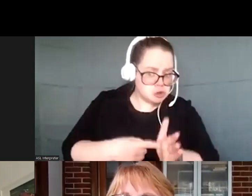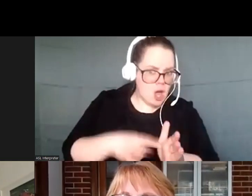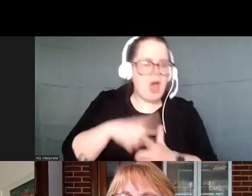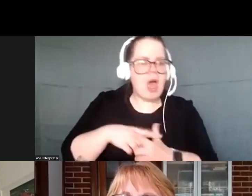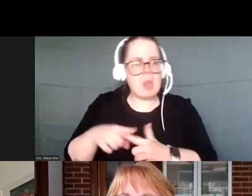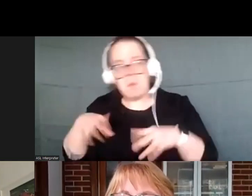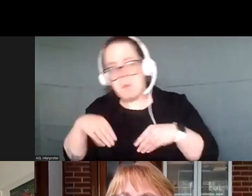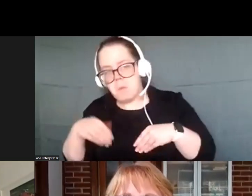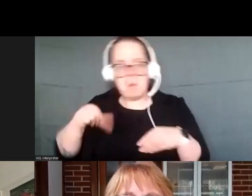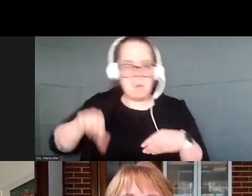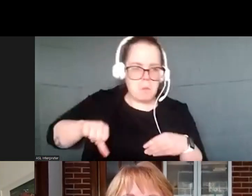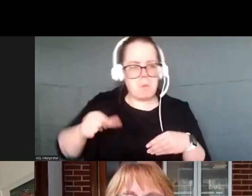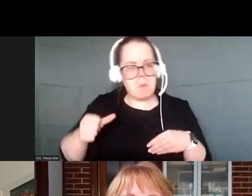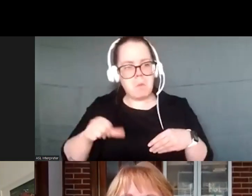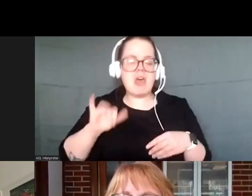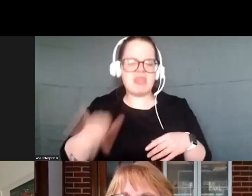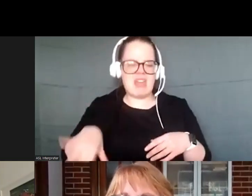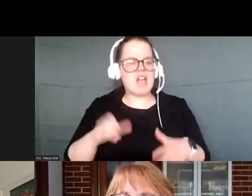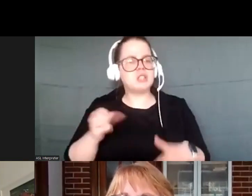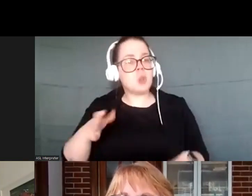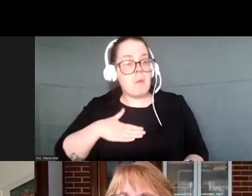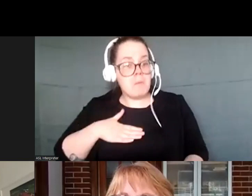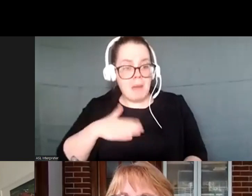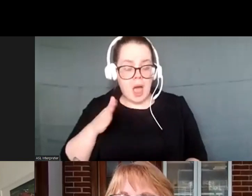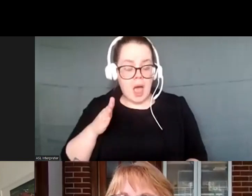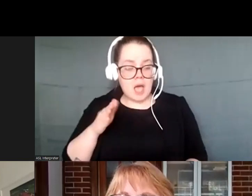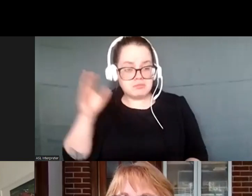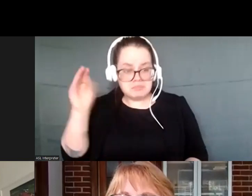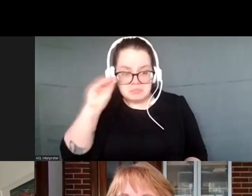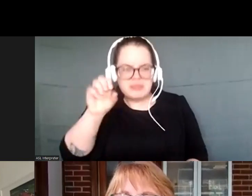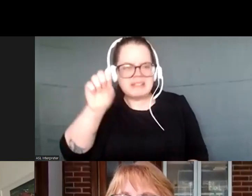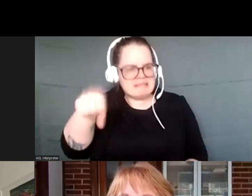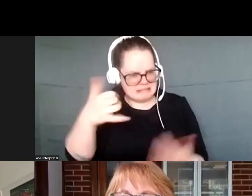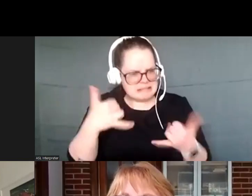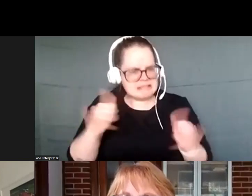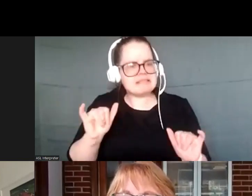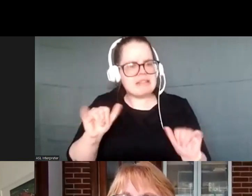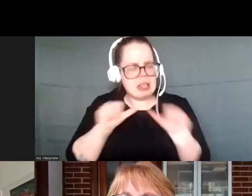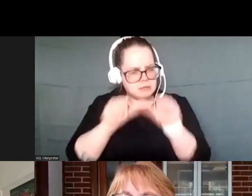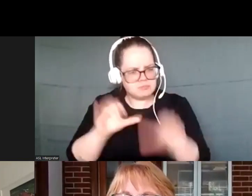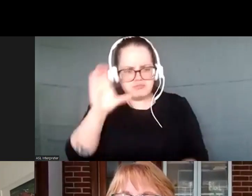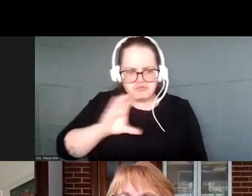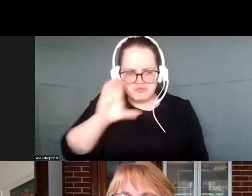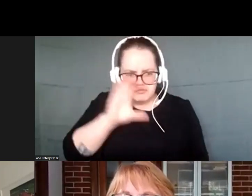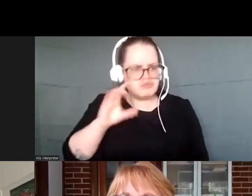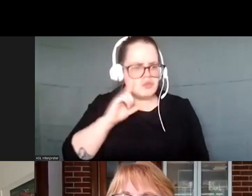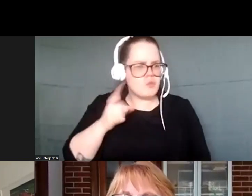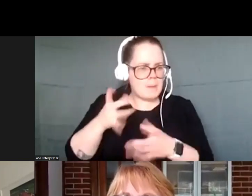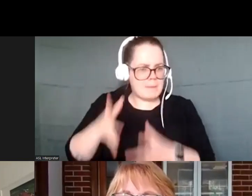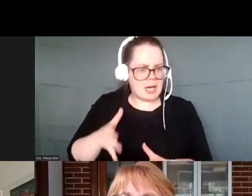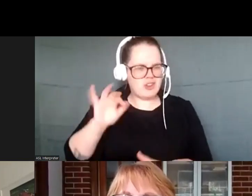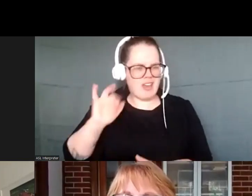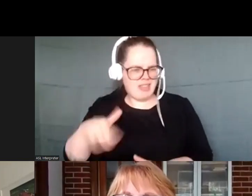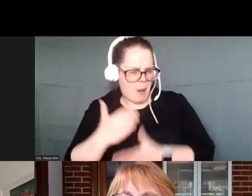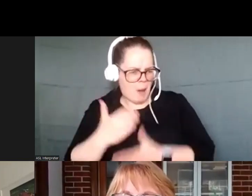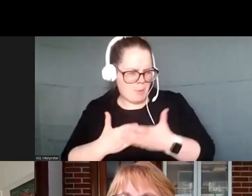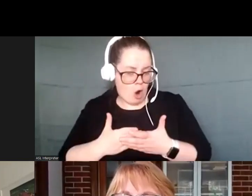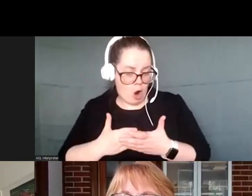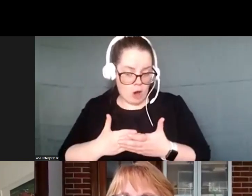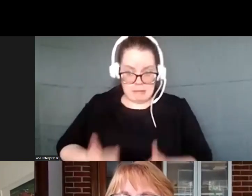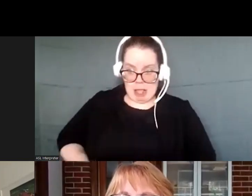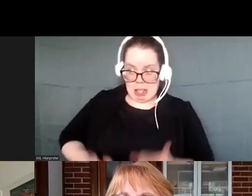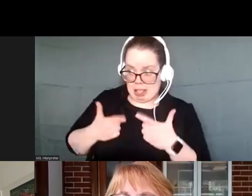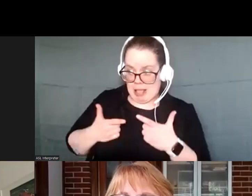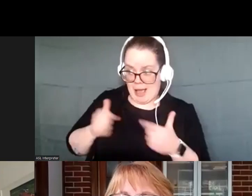for a manager. And not performing live is, you know, it's not a complete bar because your partner is